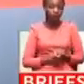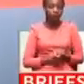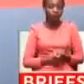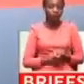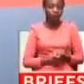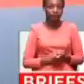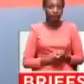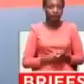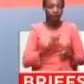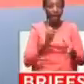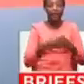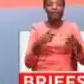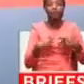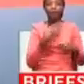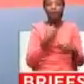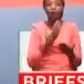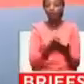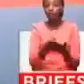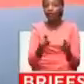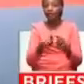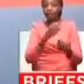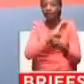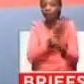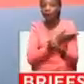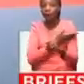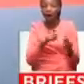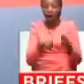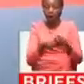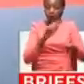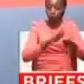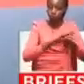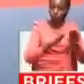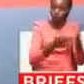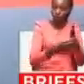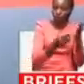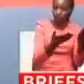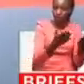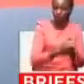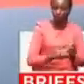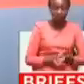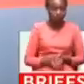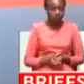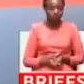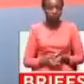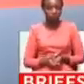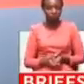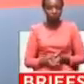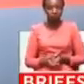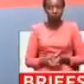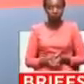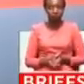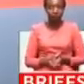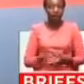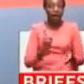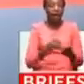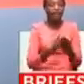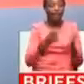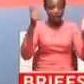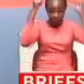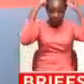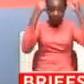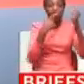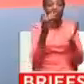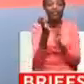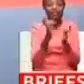exchange for money, power, and fame, which is the exact same thing that Satan offered Jesus. He said, if you'll bow down and worship me, I'll give you money, power,